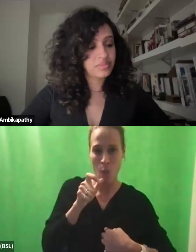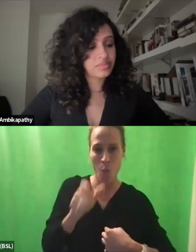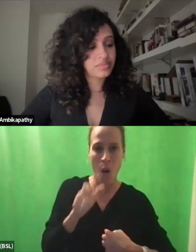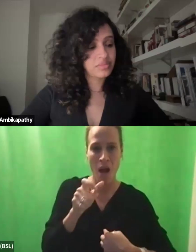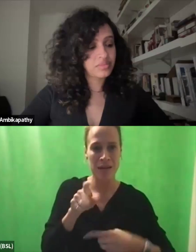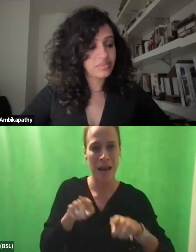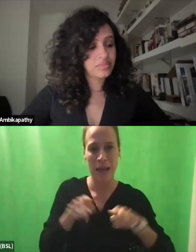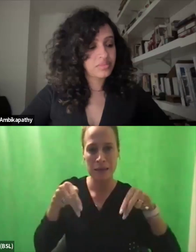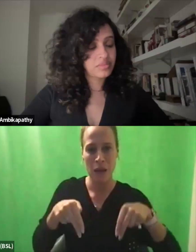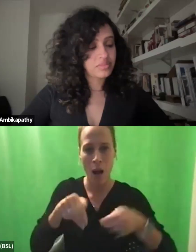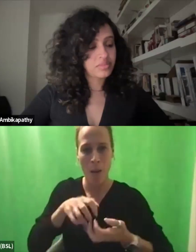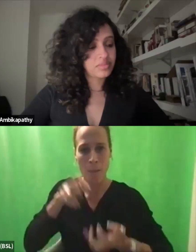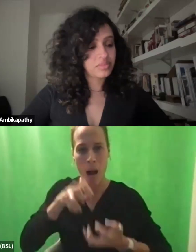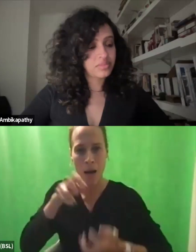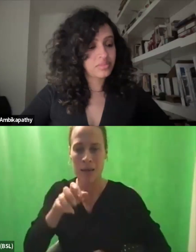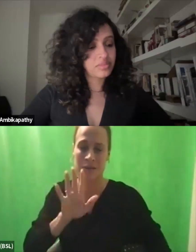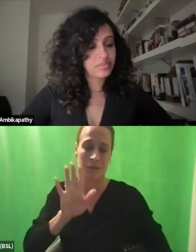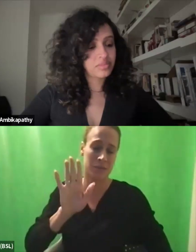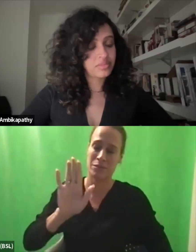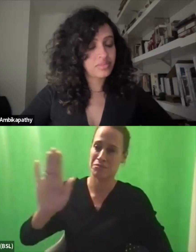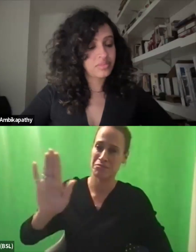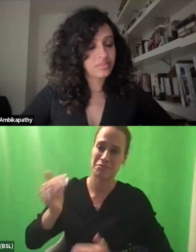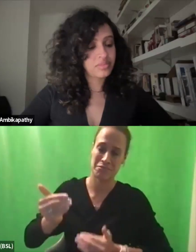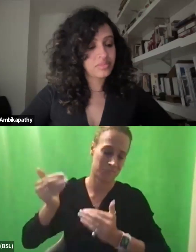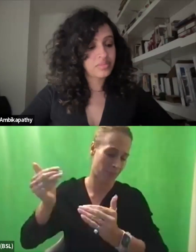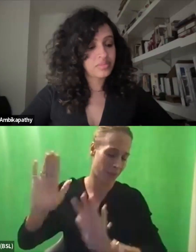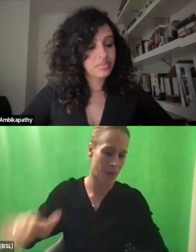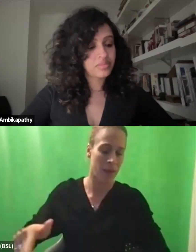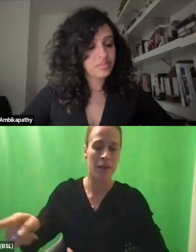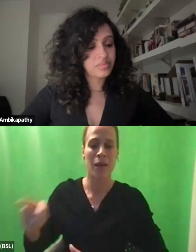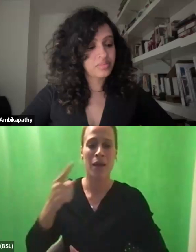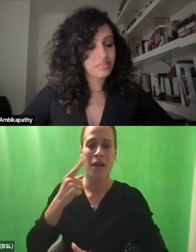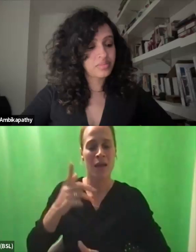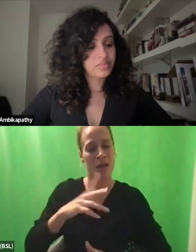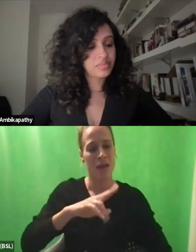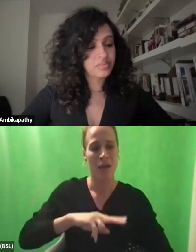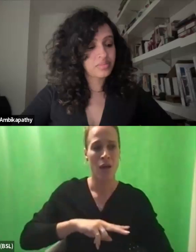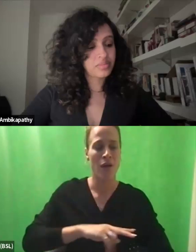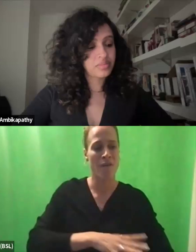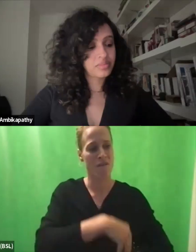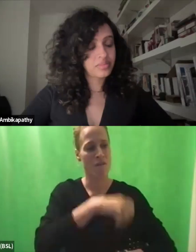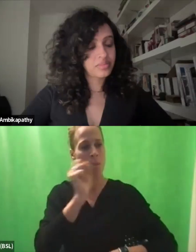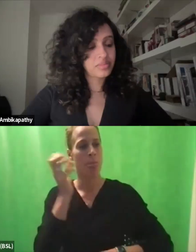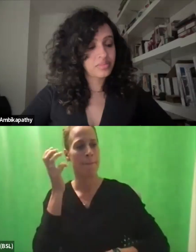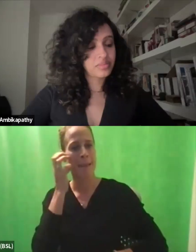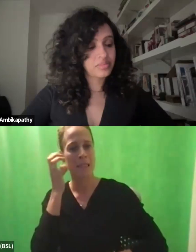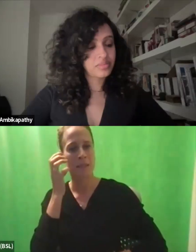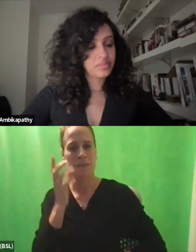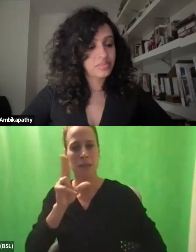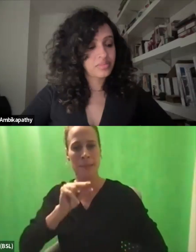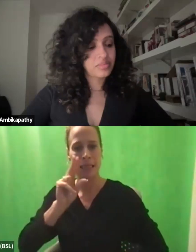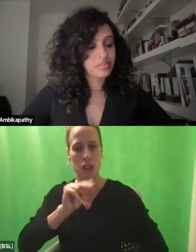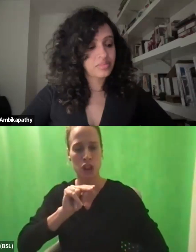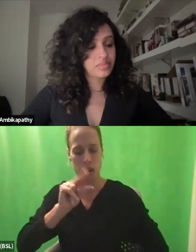barking? You're getting ahead of yourself. Lifted from the bed of speech, words have opened